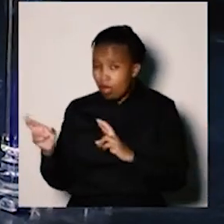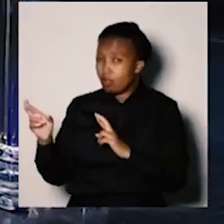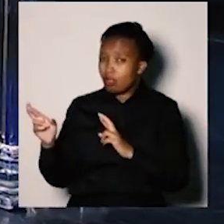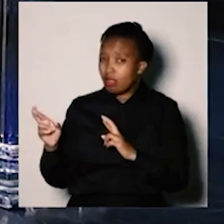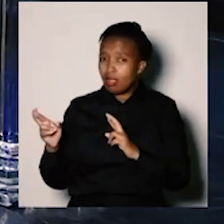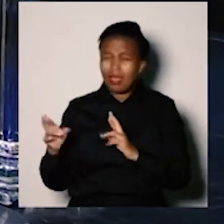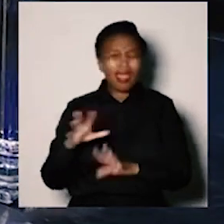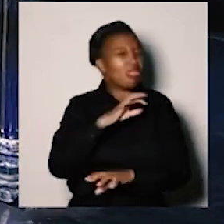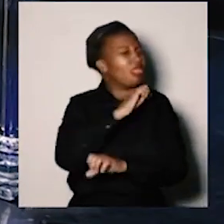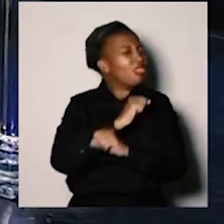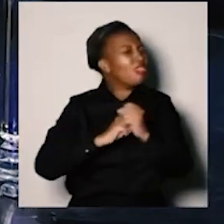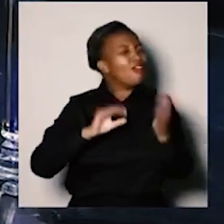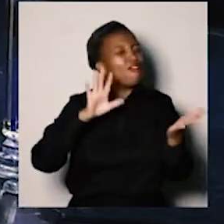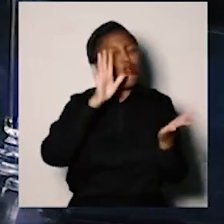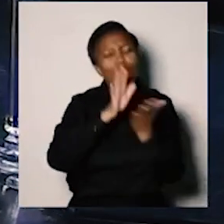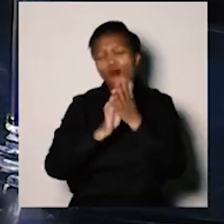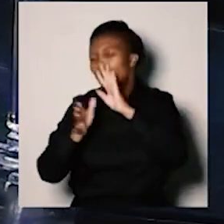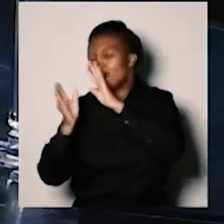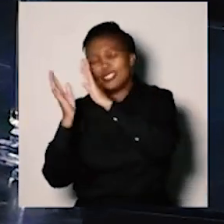Never go to bed without being ready.